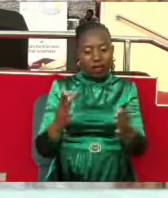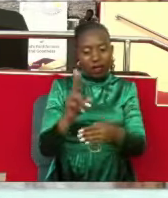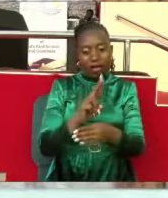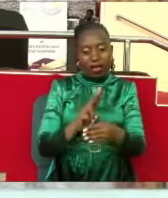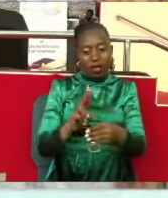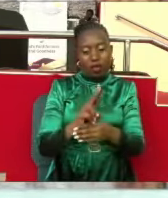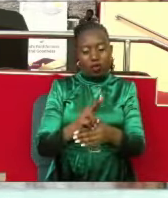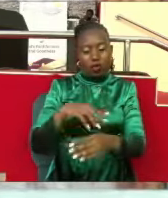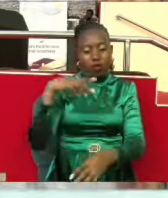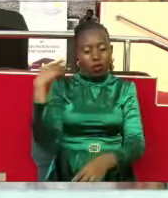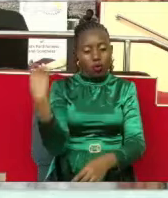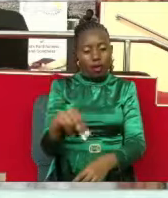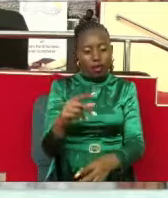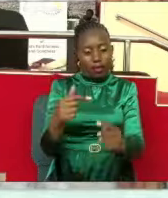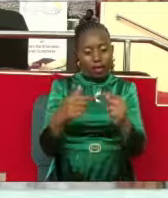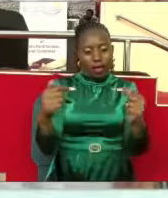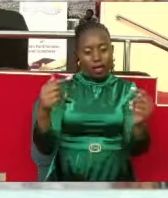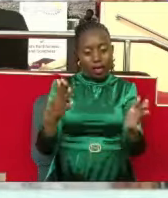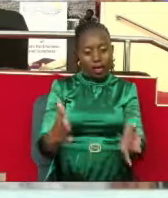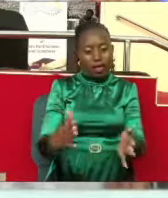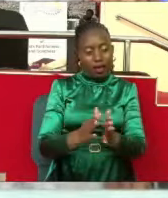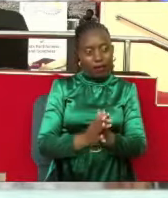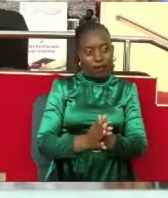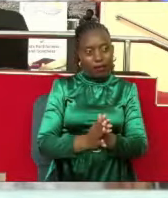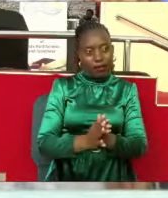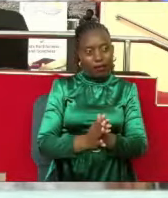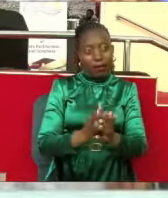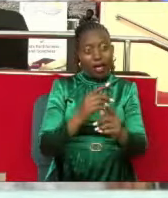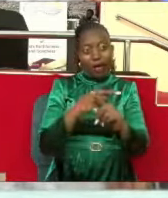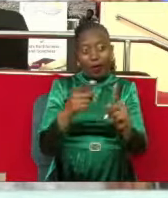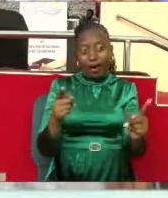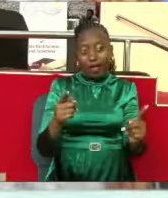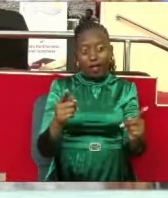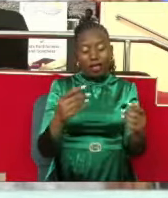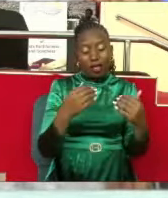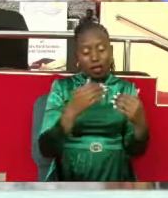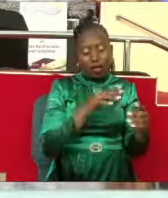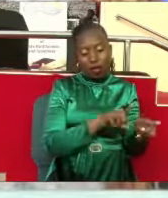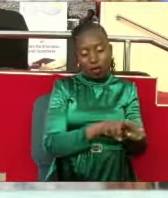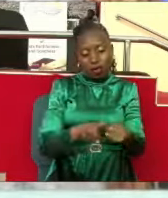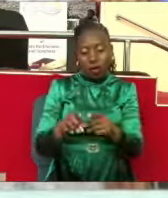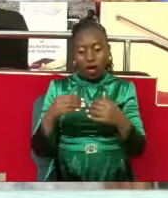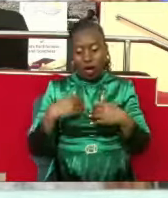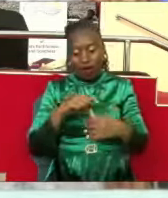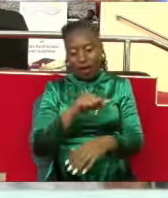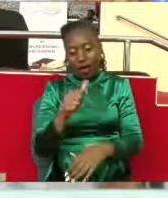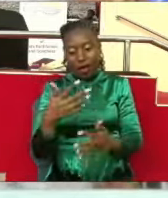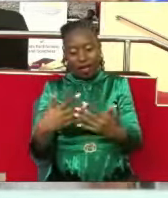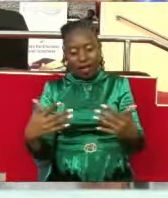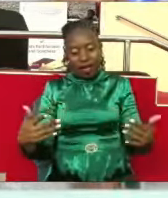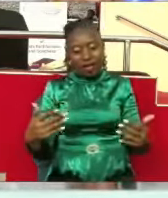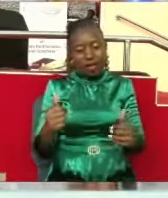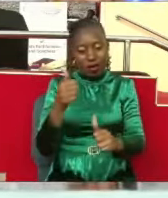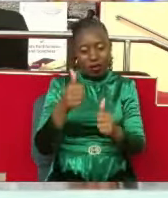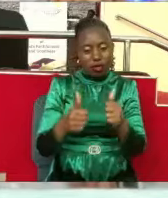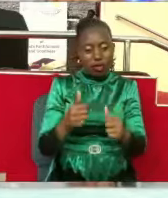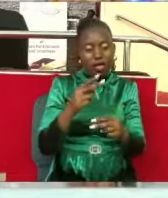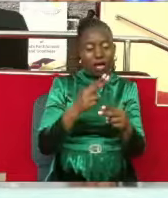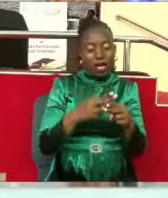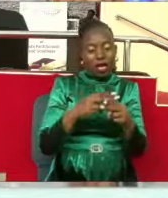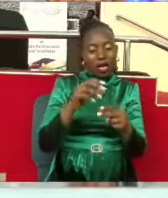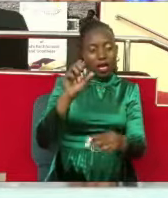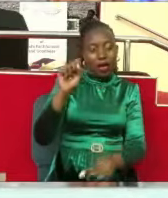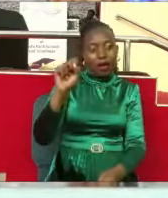enemy. Alichukua kuwalinda wanyama. But he also had another instrument that he called a staff. Na alikuwa na ile ambayo